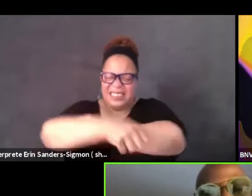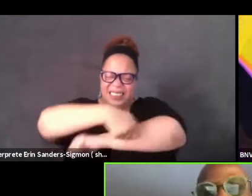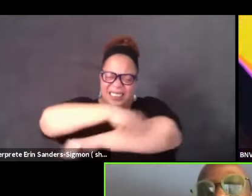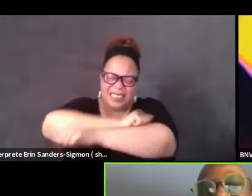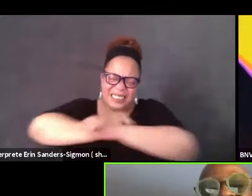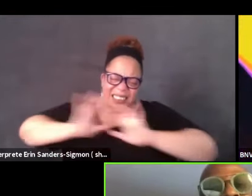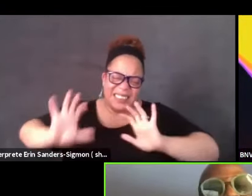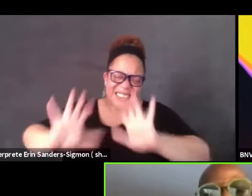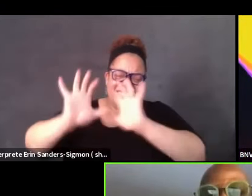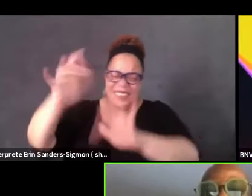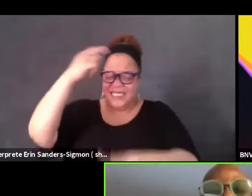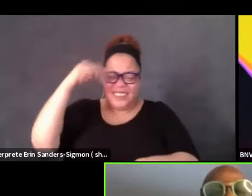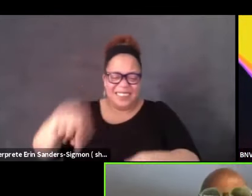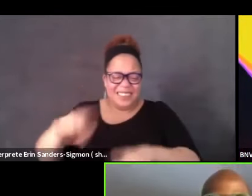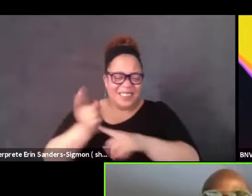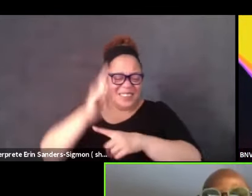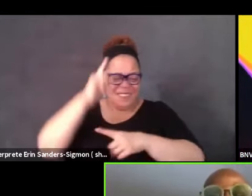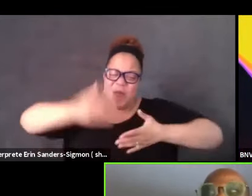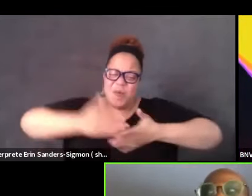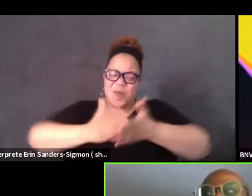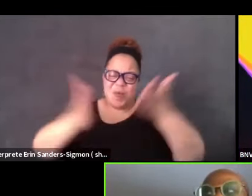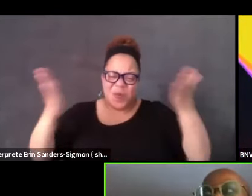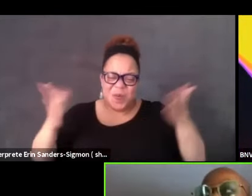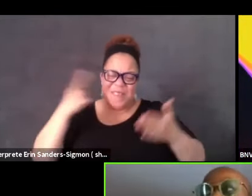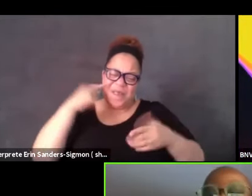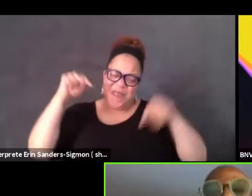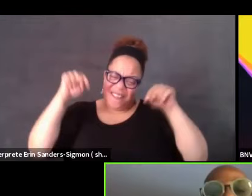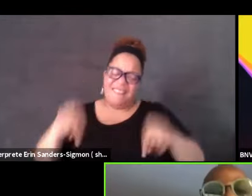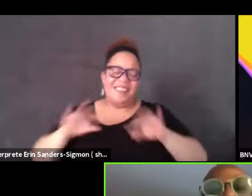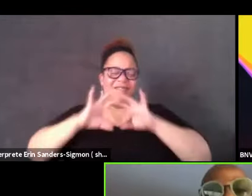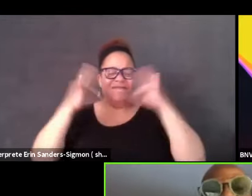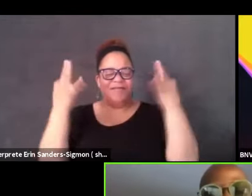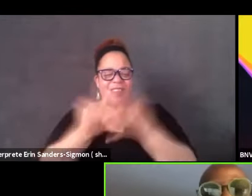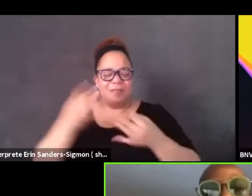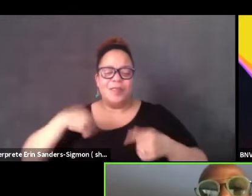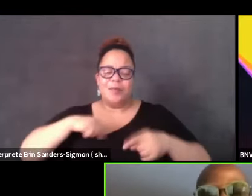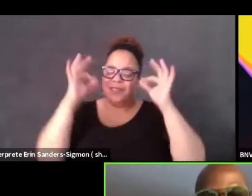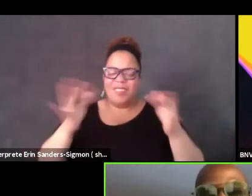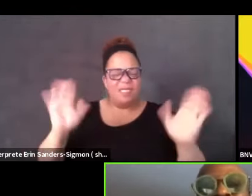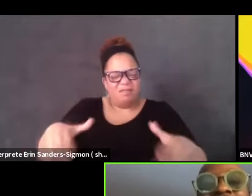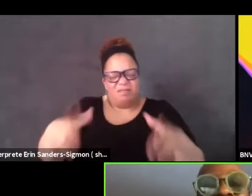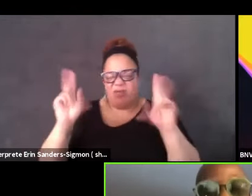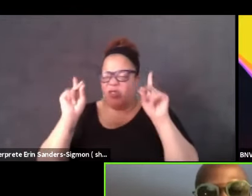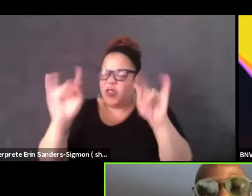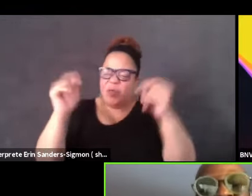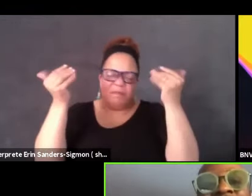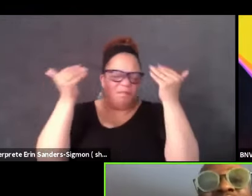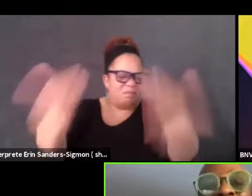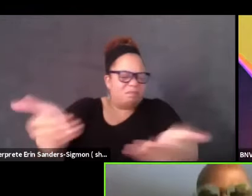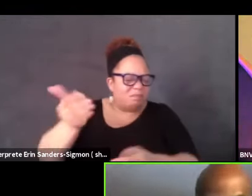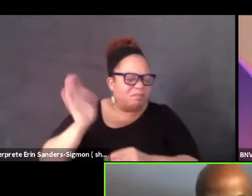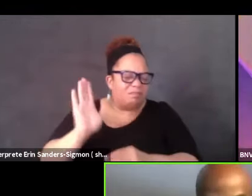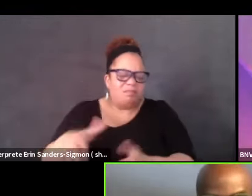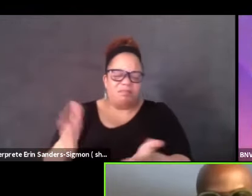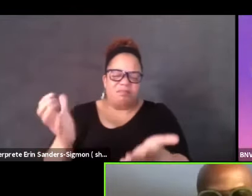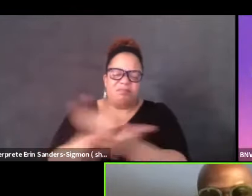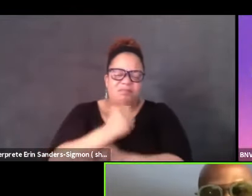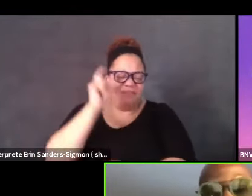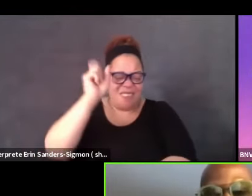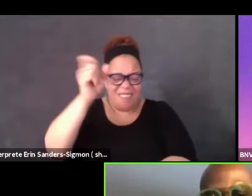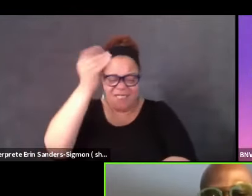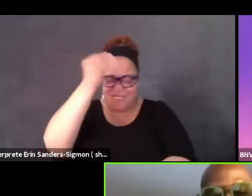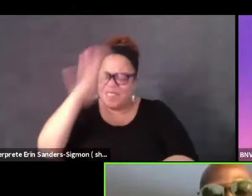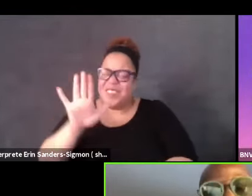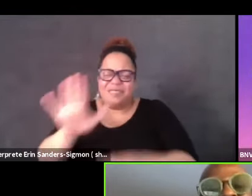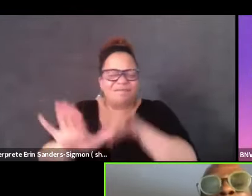the family, we are back at it. And I just cannot express my love enough. Thank you to